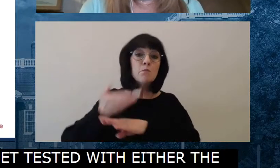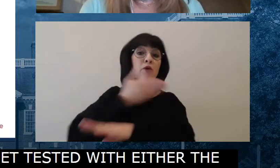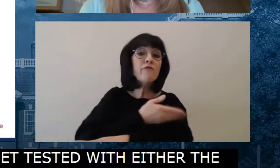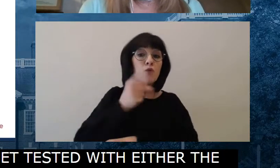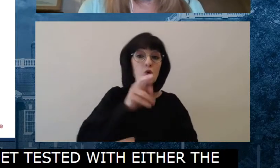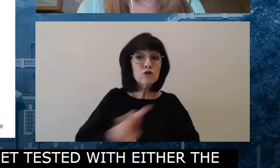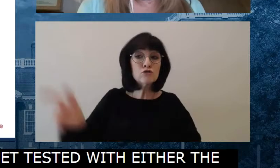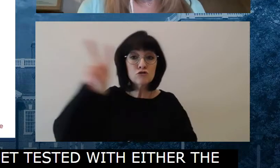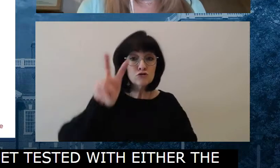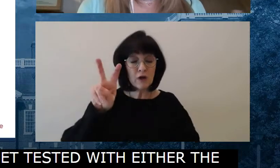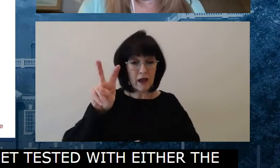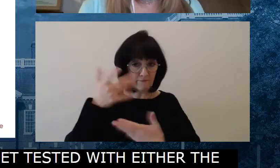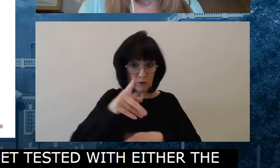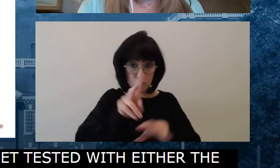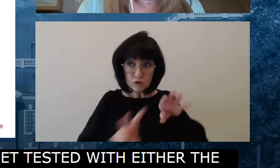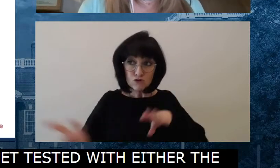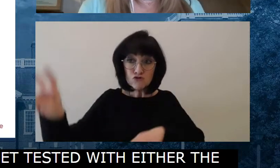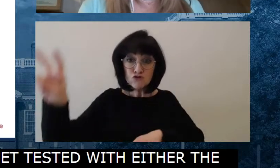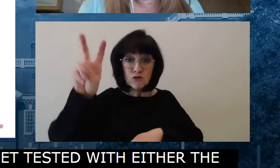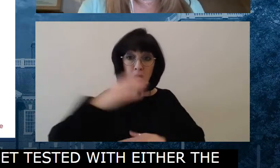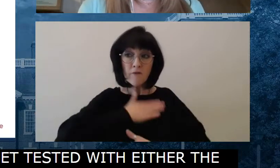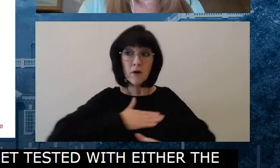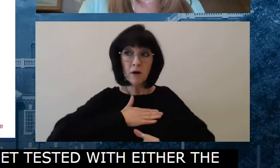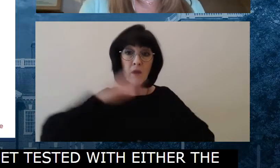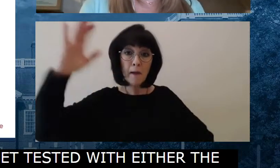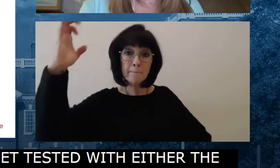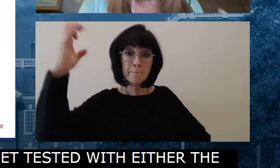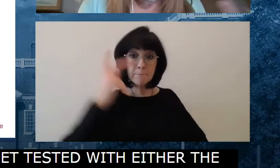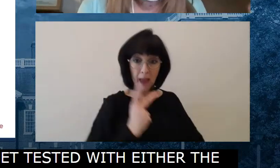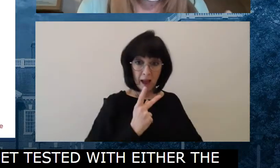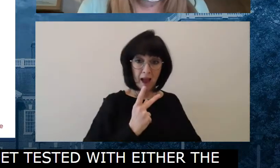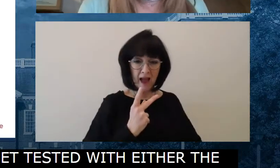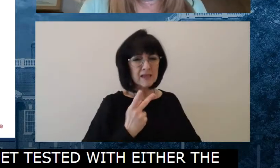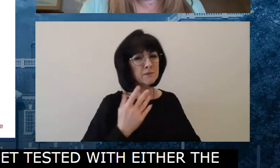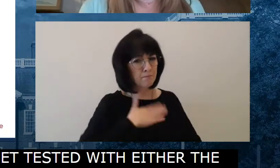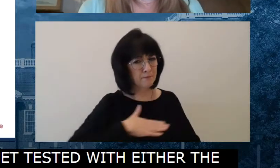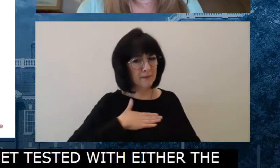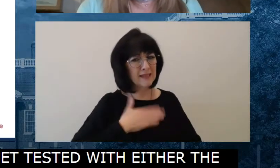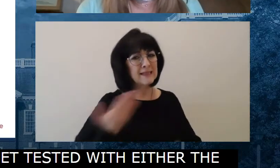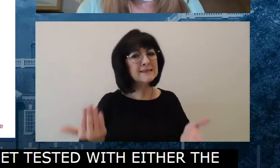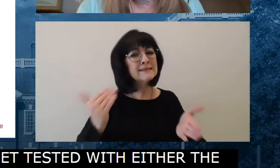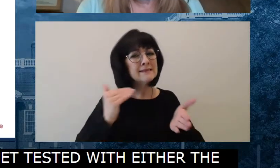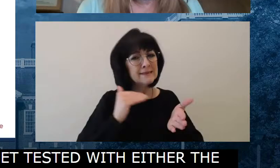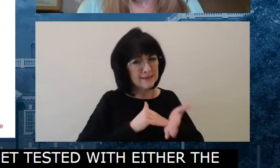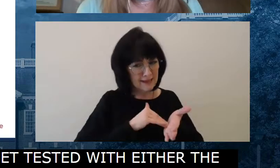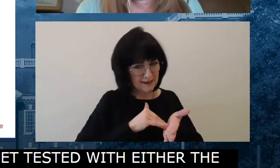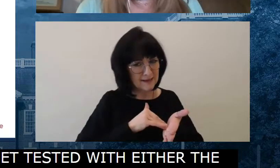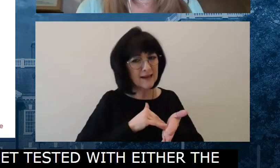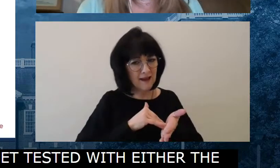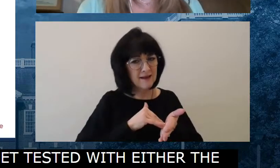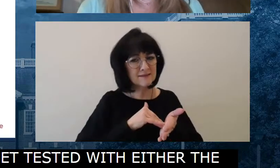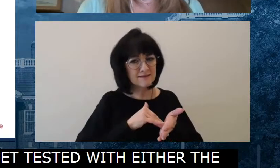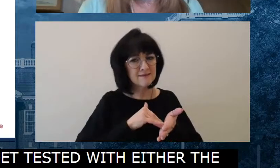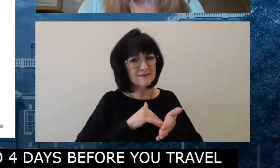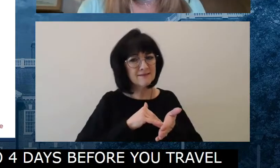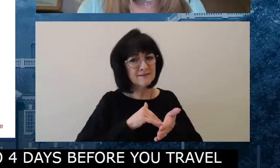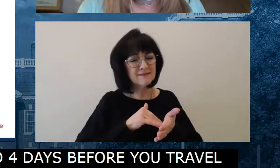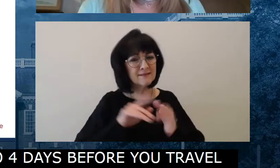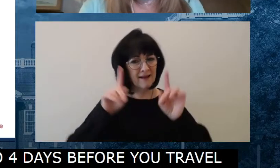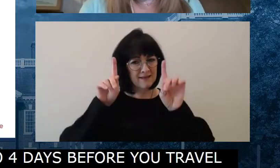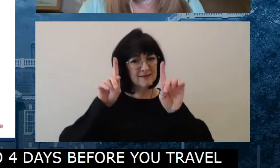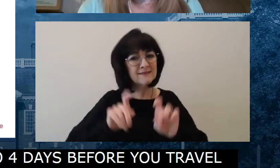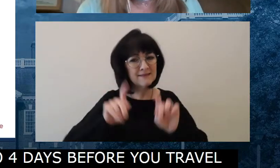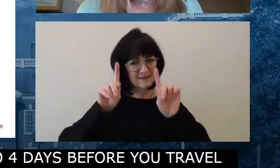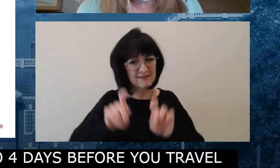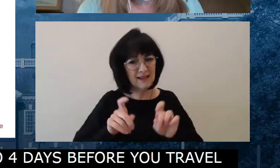your trip. And while you are, when you come back after your trip, you do want to make sure that